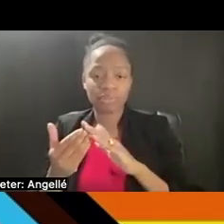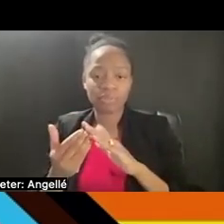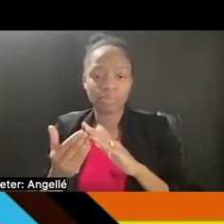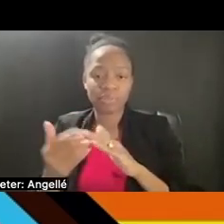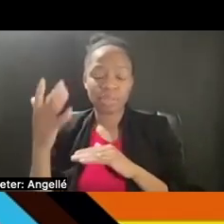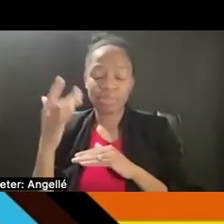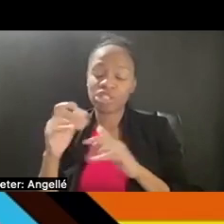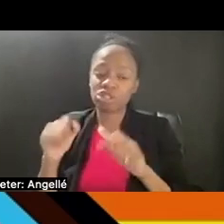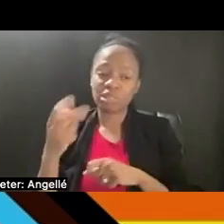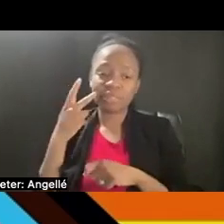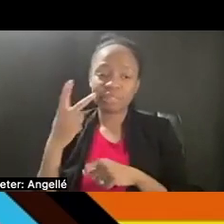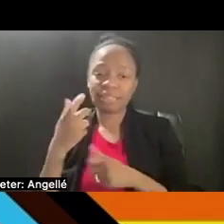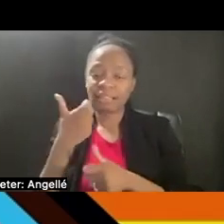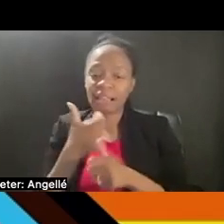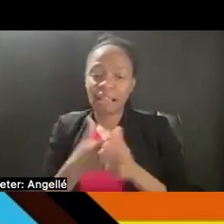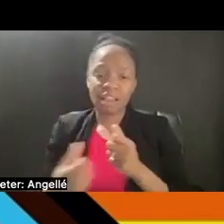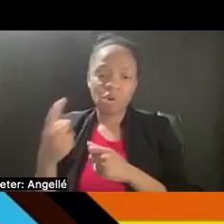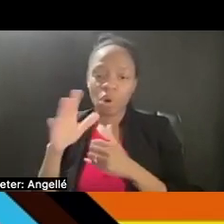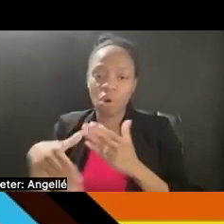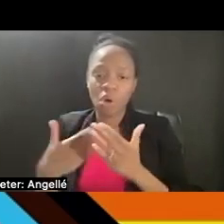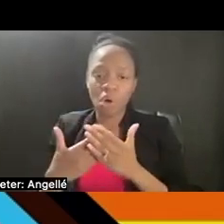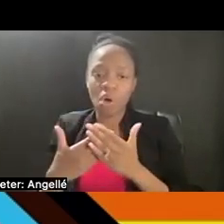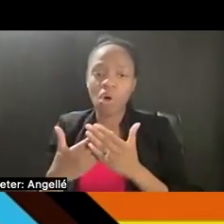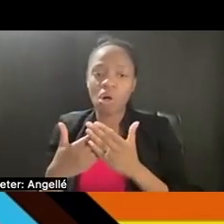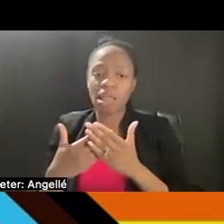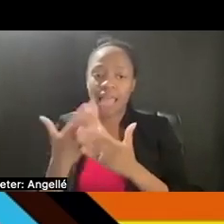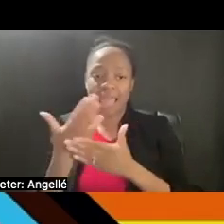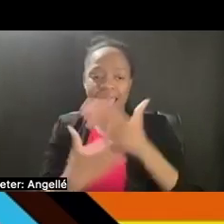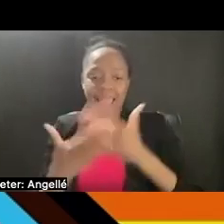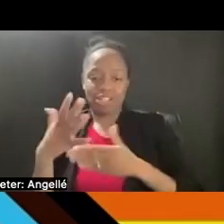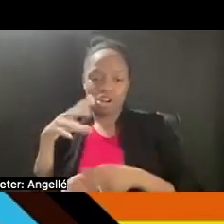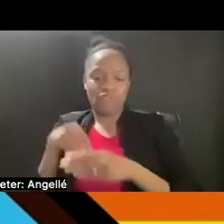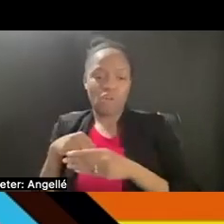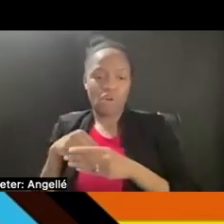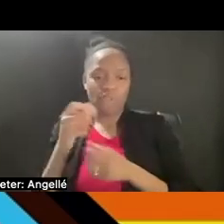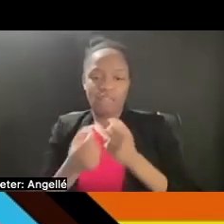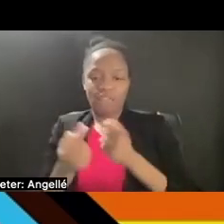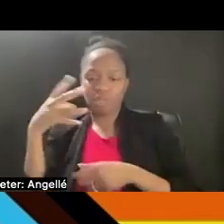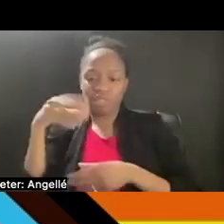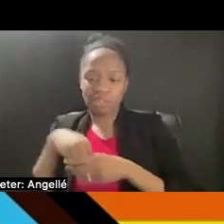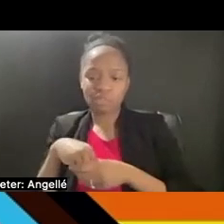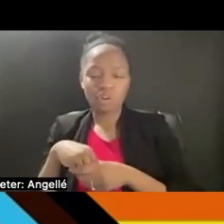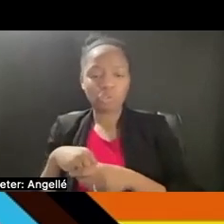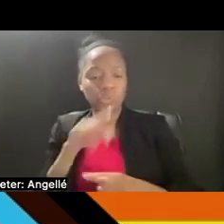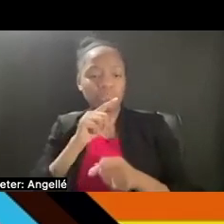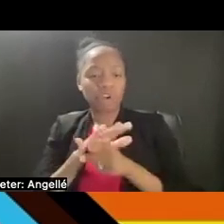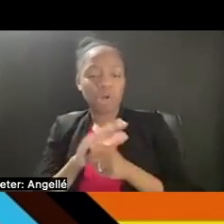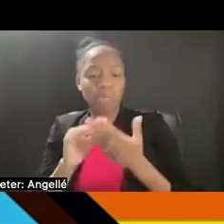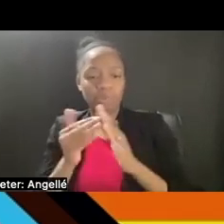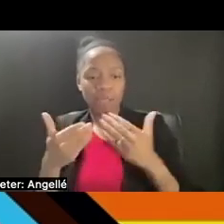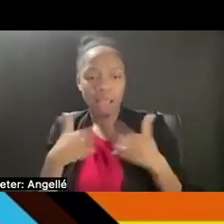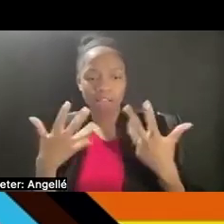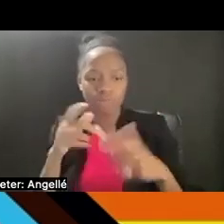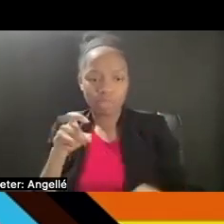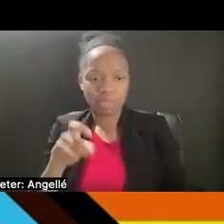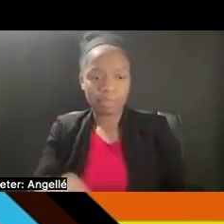you can see that everyone, all hands are involved in making sure that the community has what it needs.